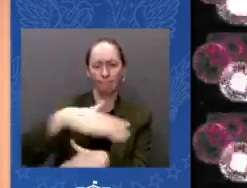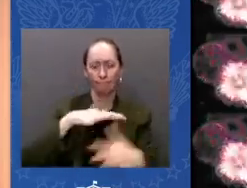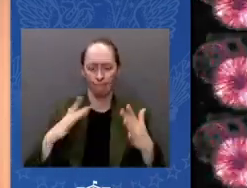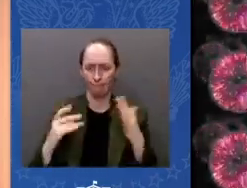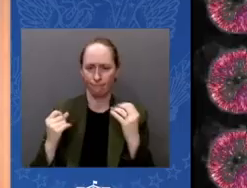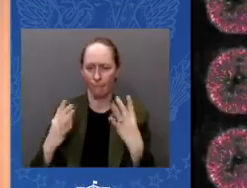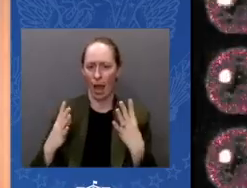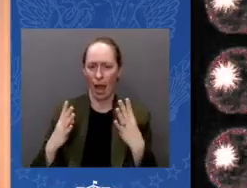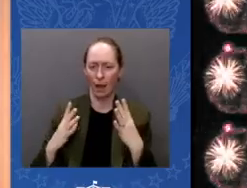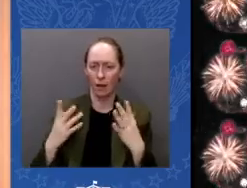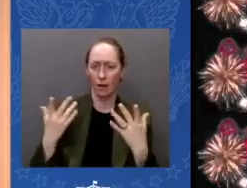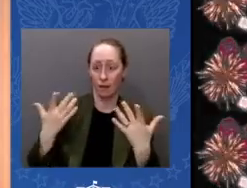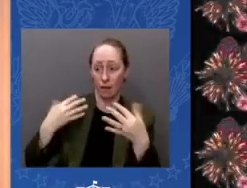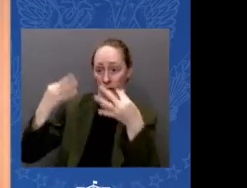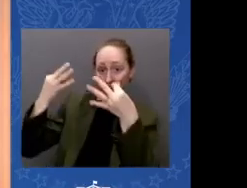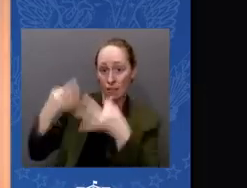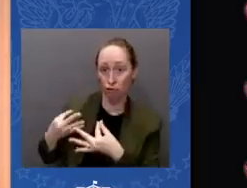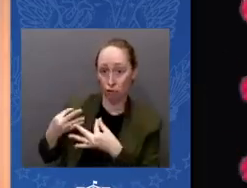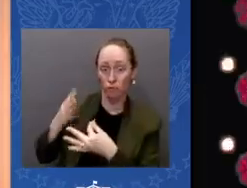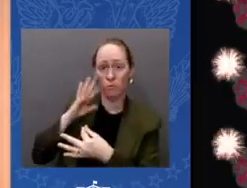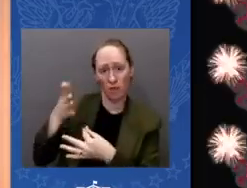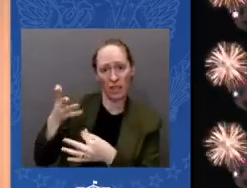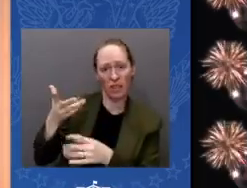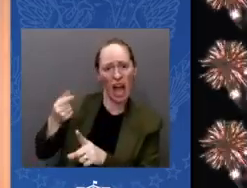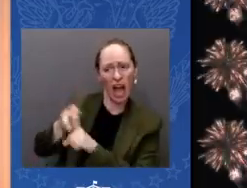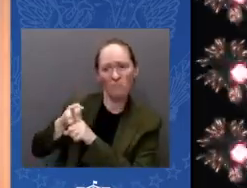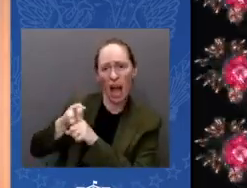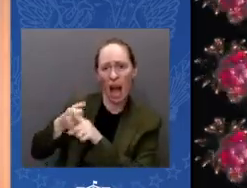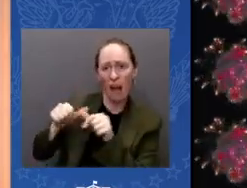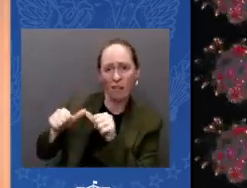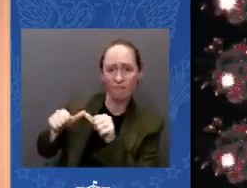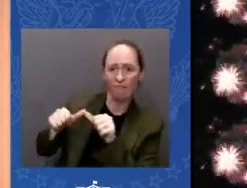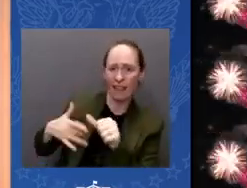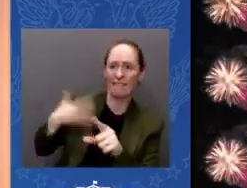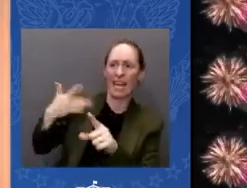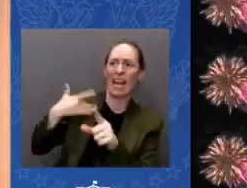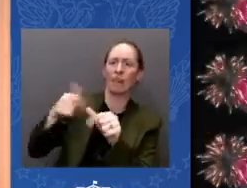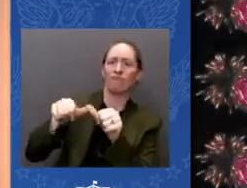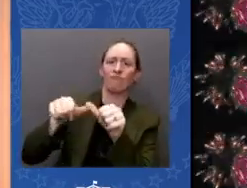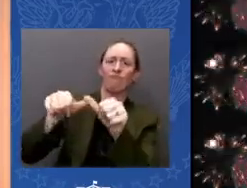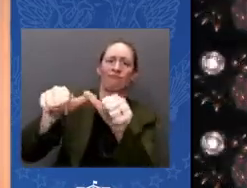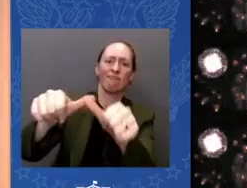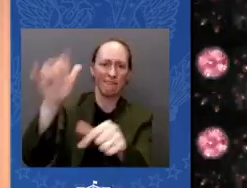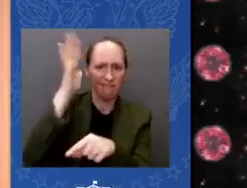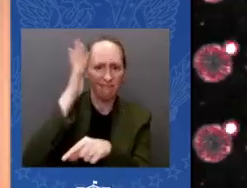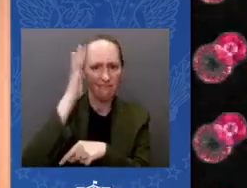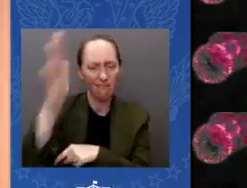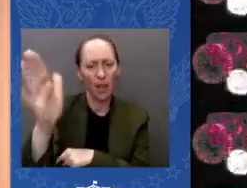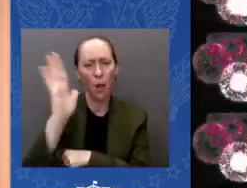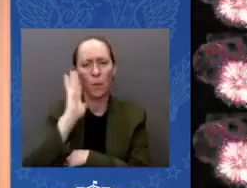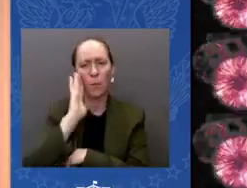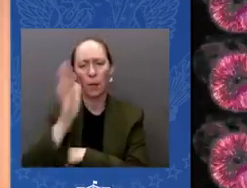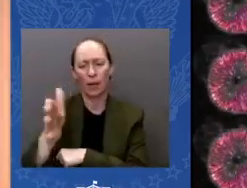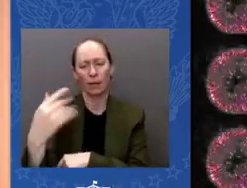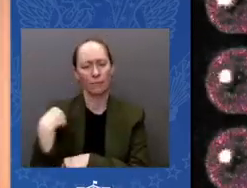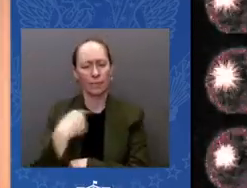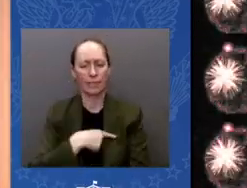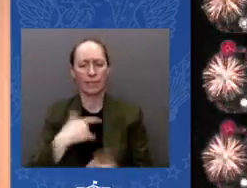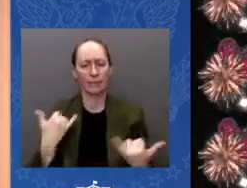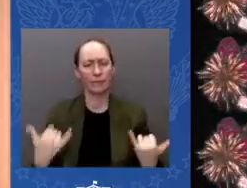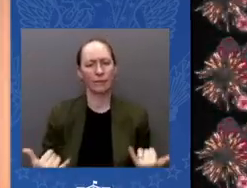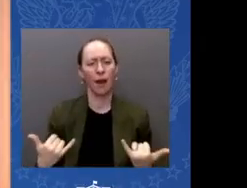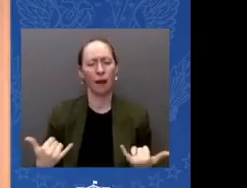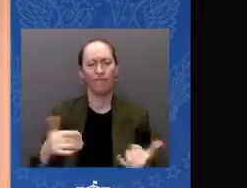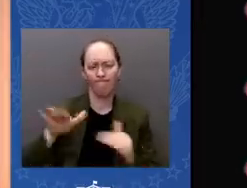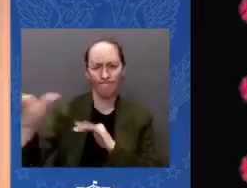Now more than ever, we need you engaged to do the work of our time, the work for all time. We need you to help fulfill the